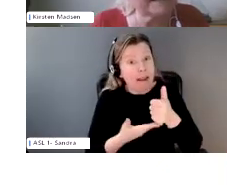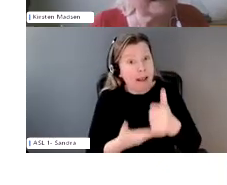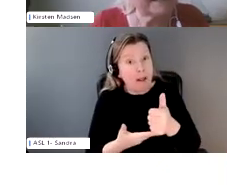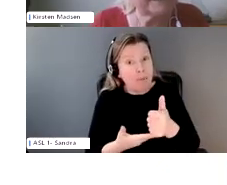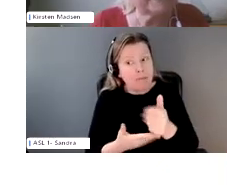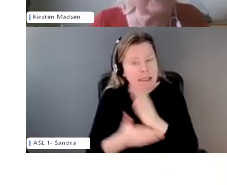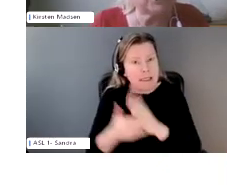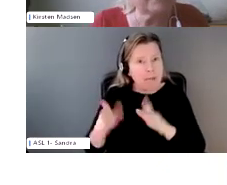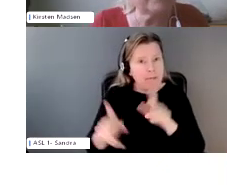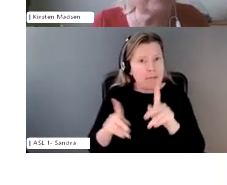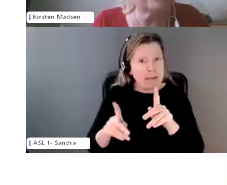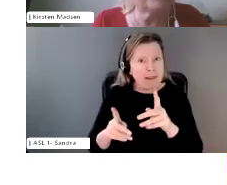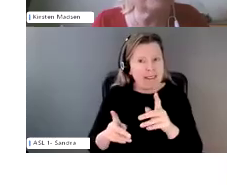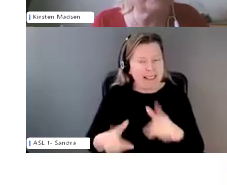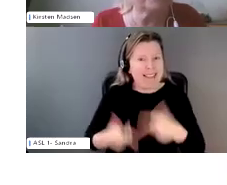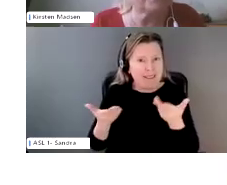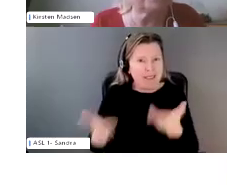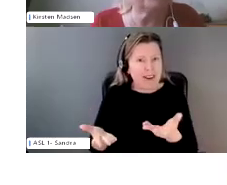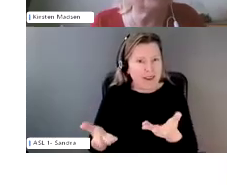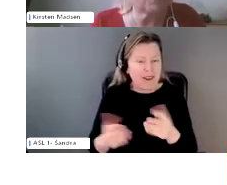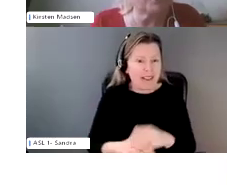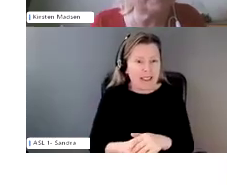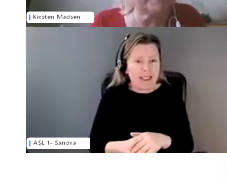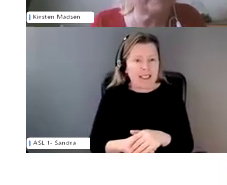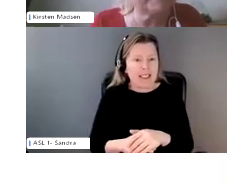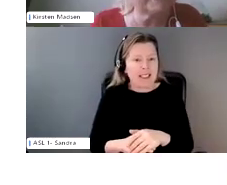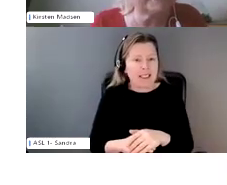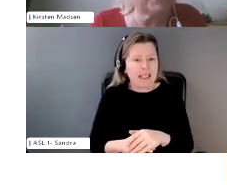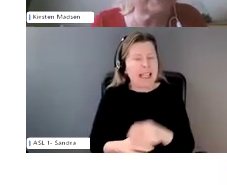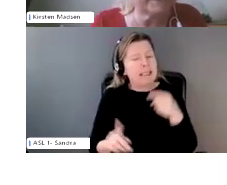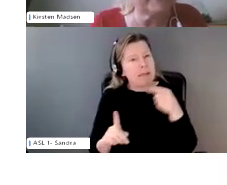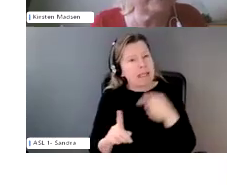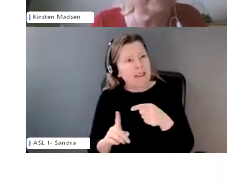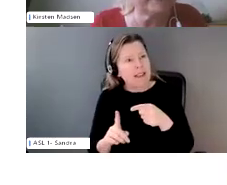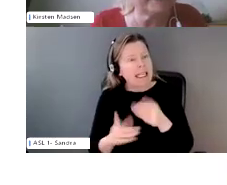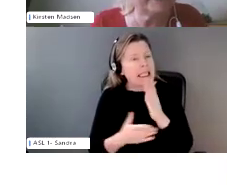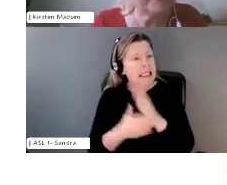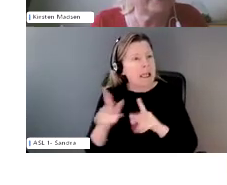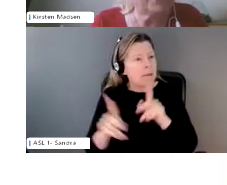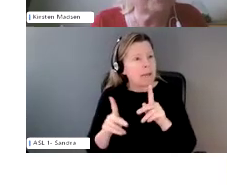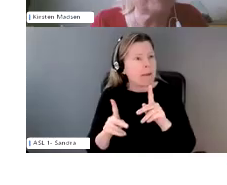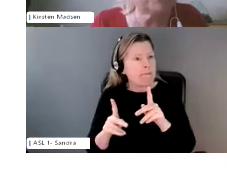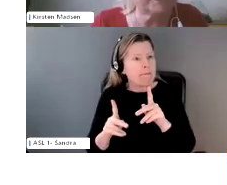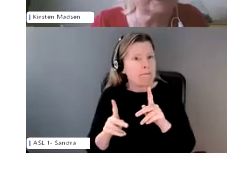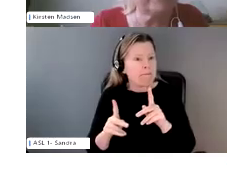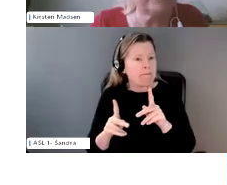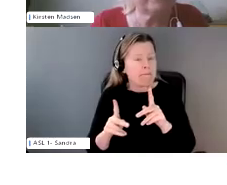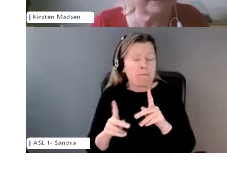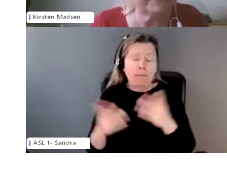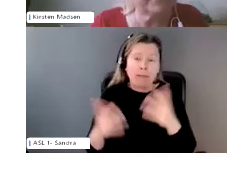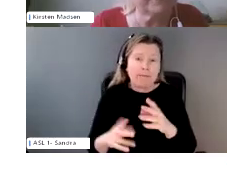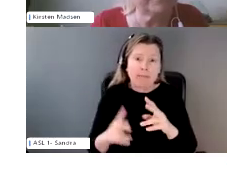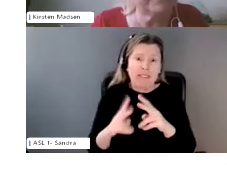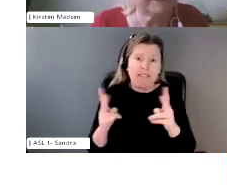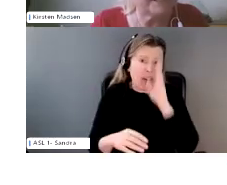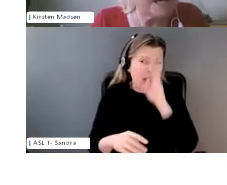residents, especially those that were a little, let's just say I'll just be straight up, really